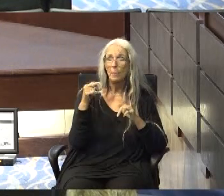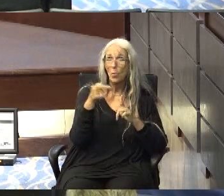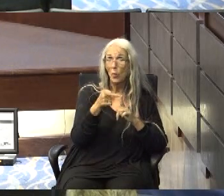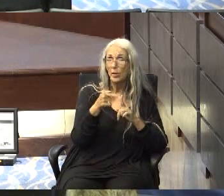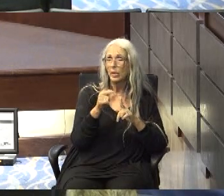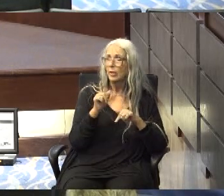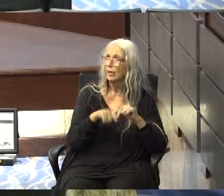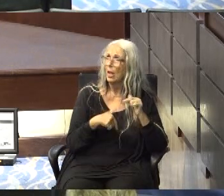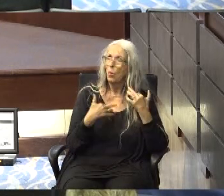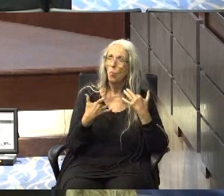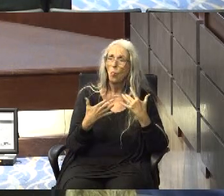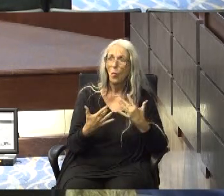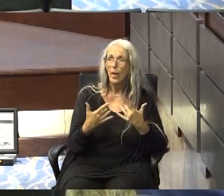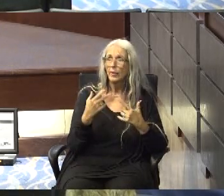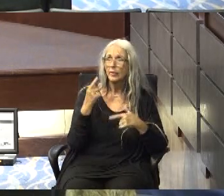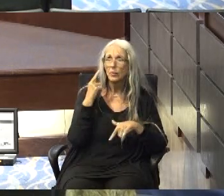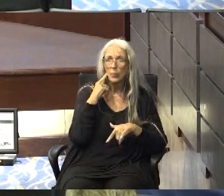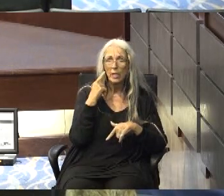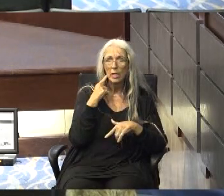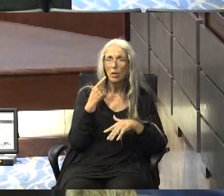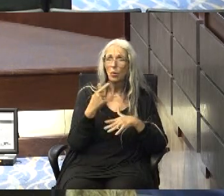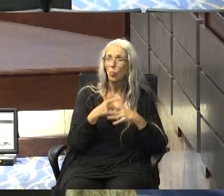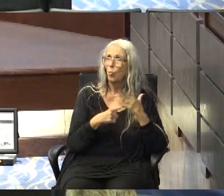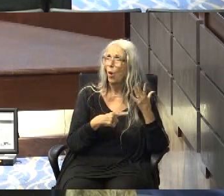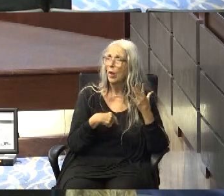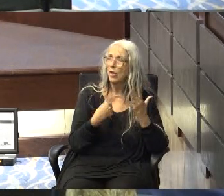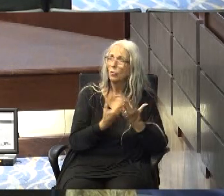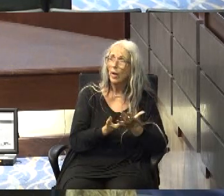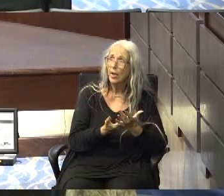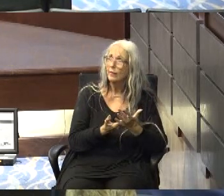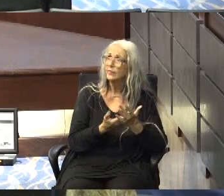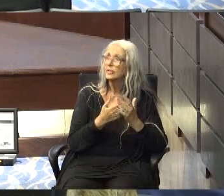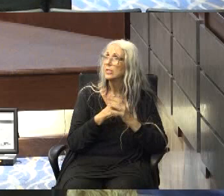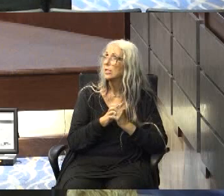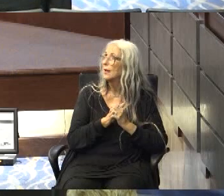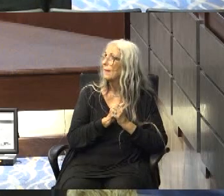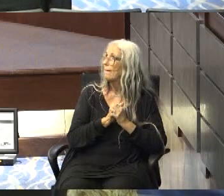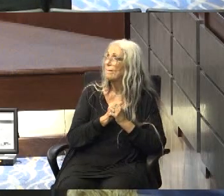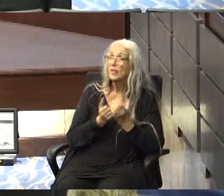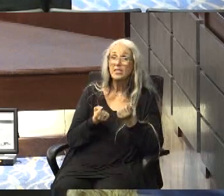what submissions come in, and look forward to what's to come.